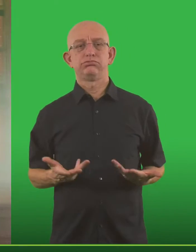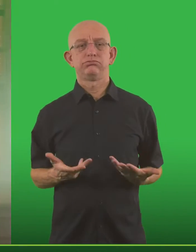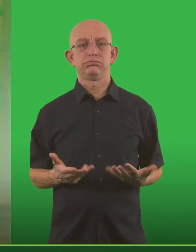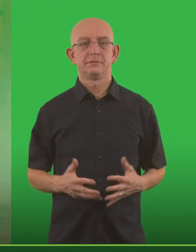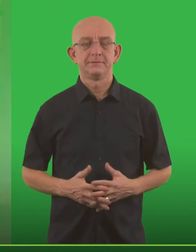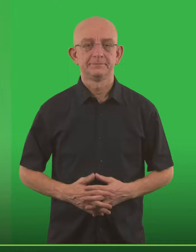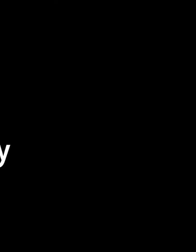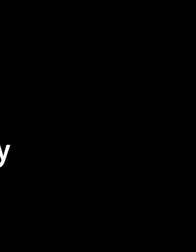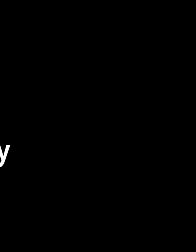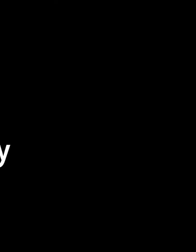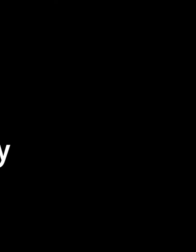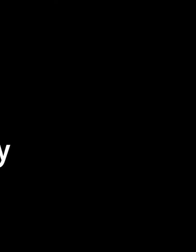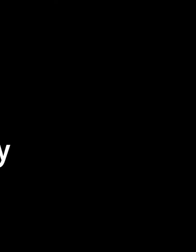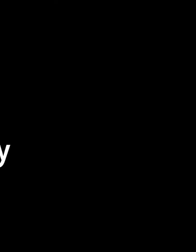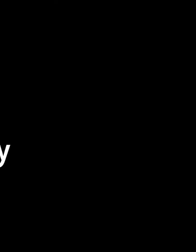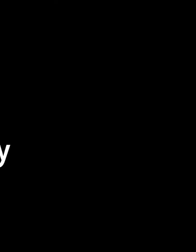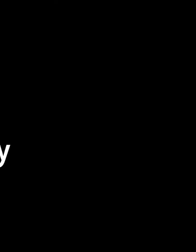rip.